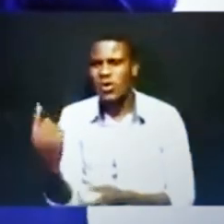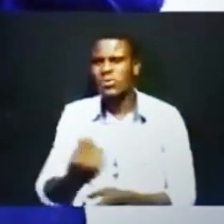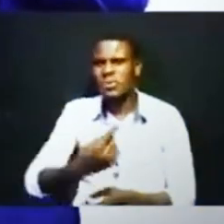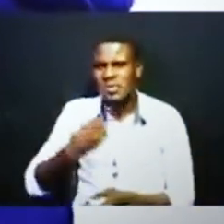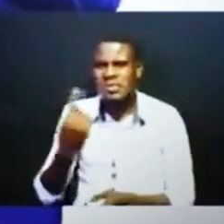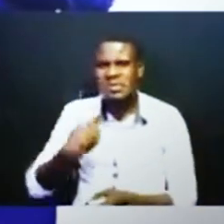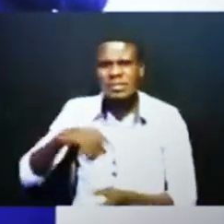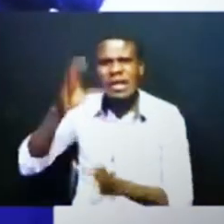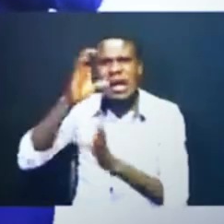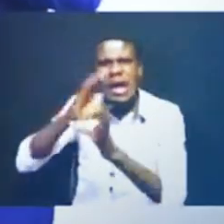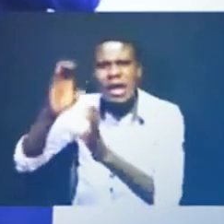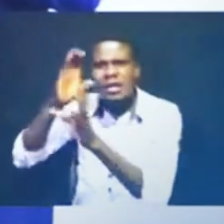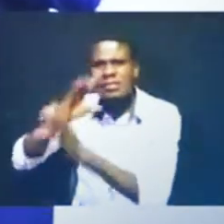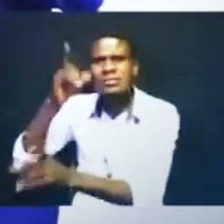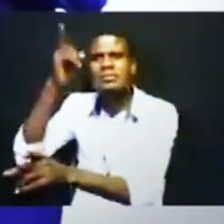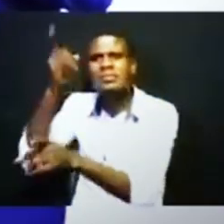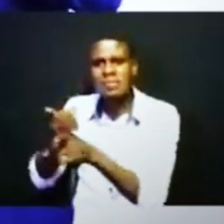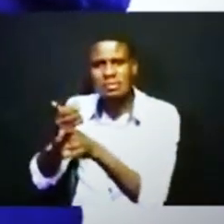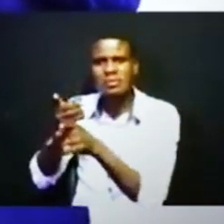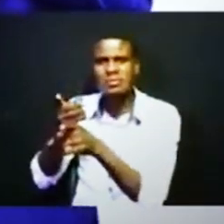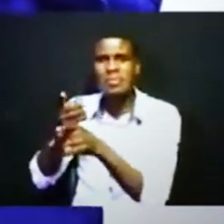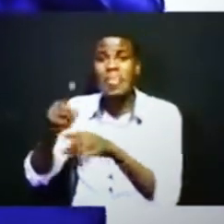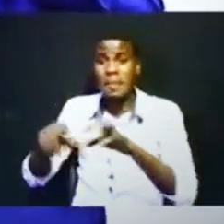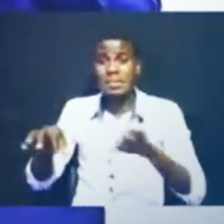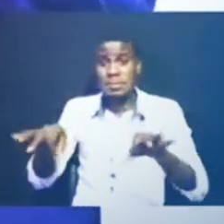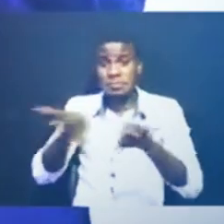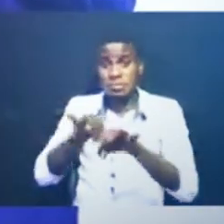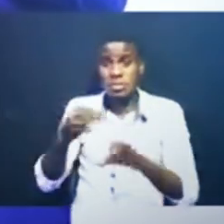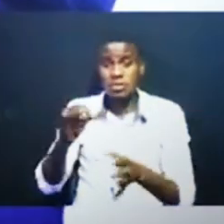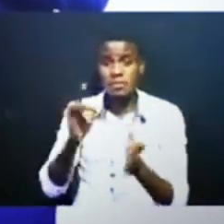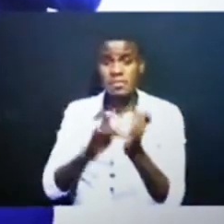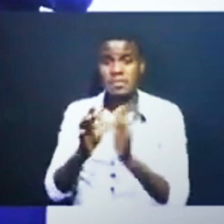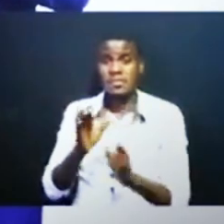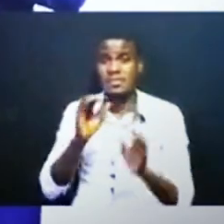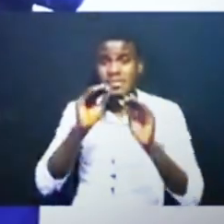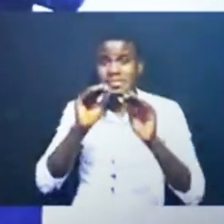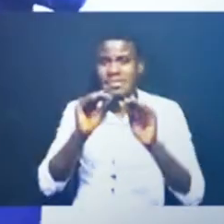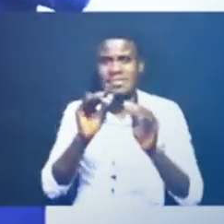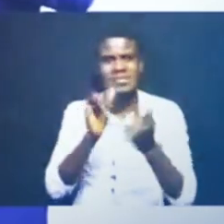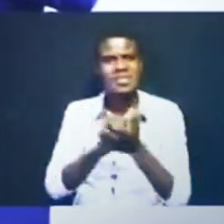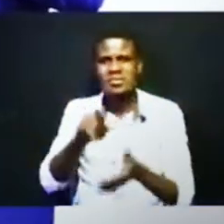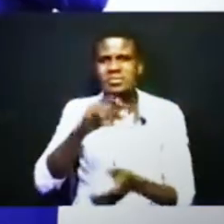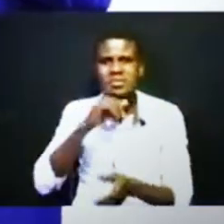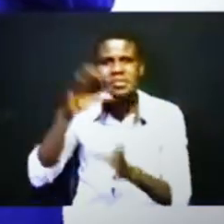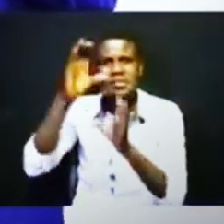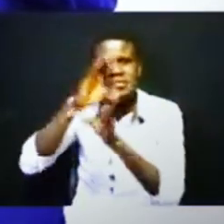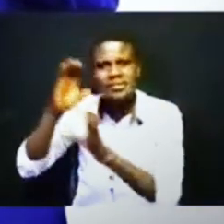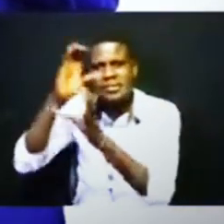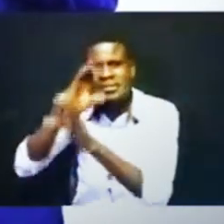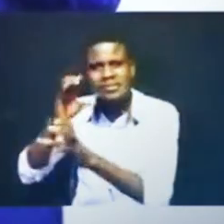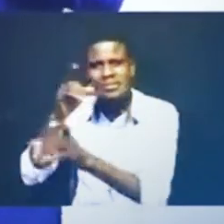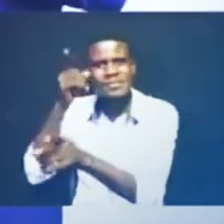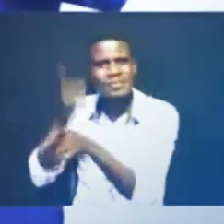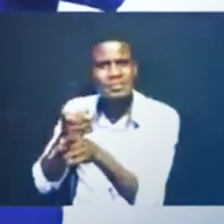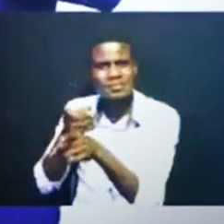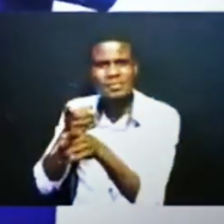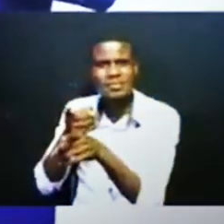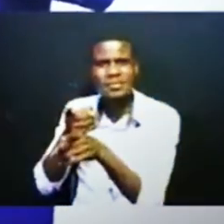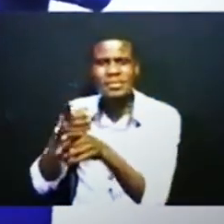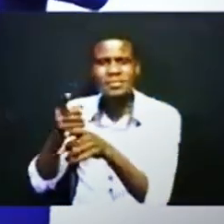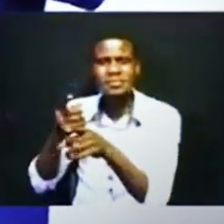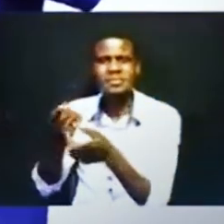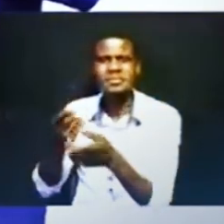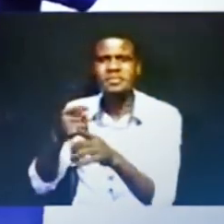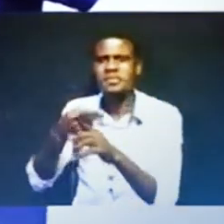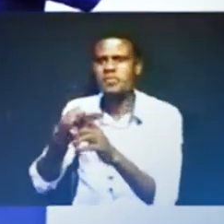justice, but the essence of Jesus's teaching is to never look for justice from the other